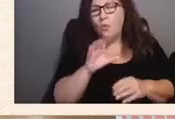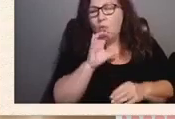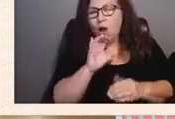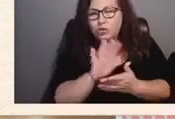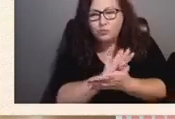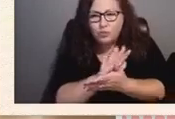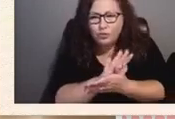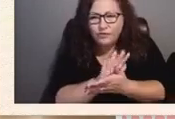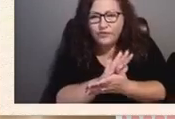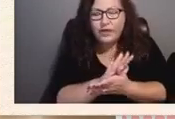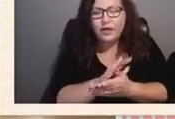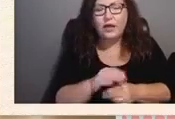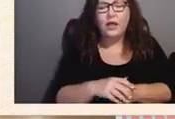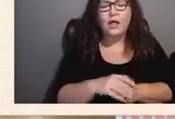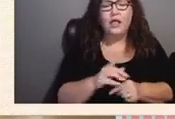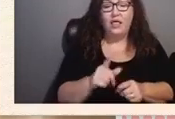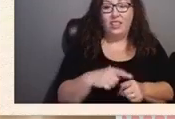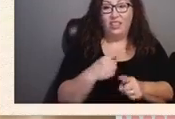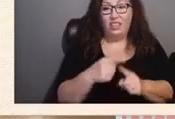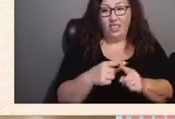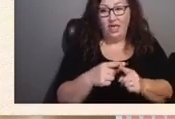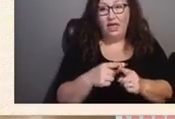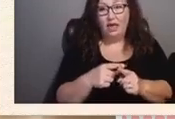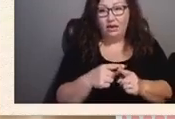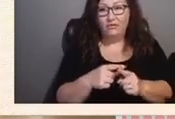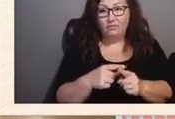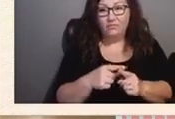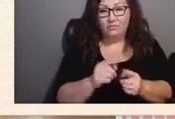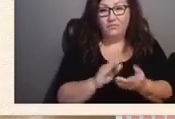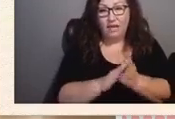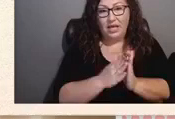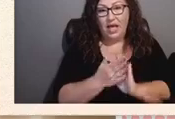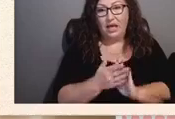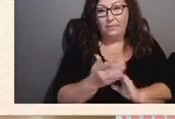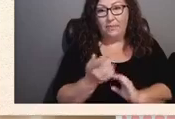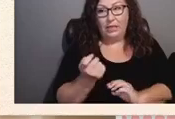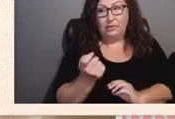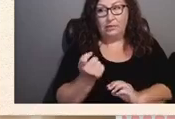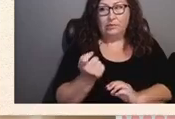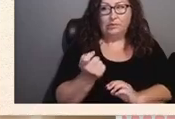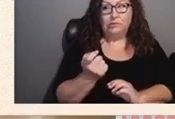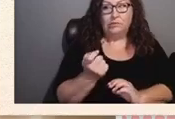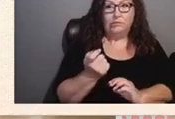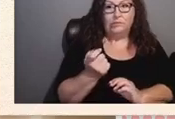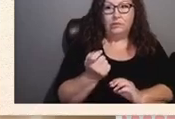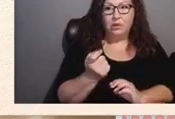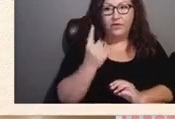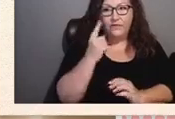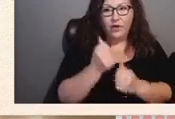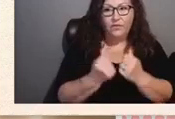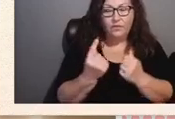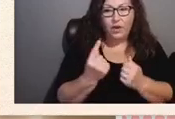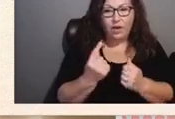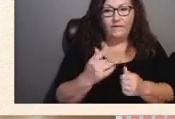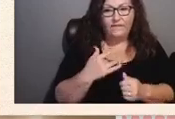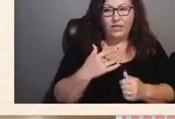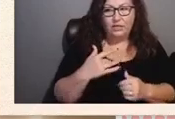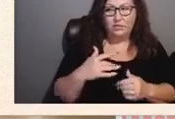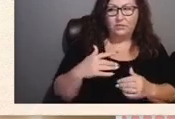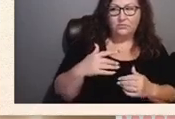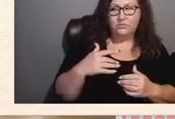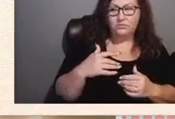it started to get a little tense for everyone. And the tension was coming from two